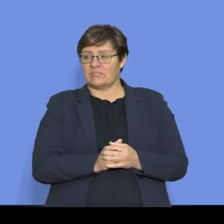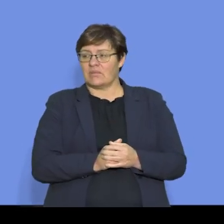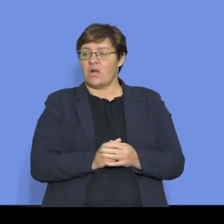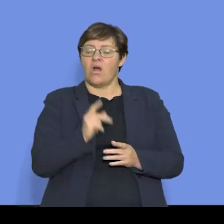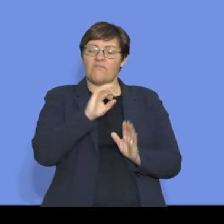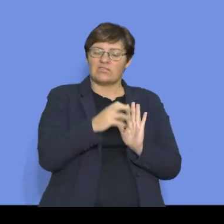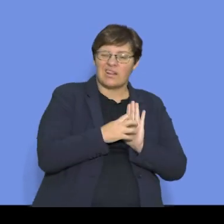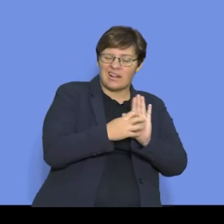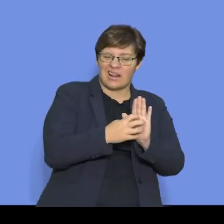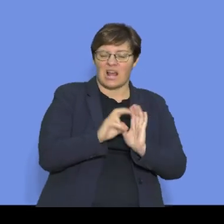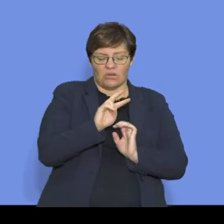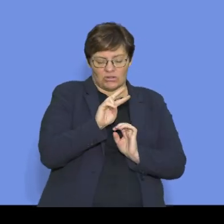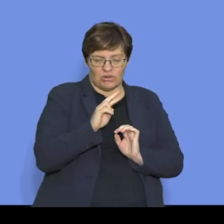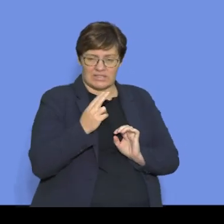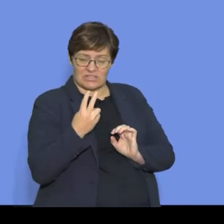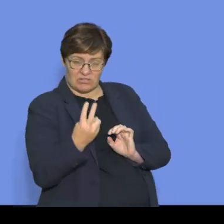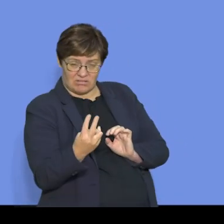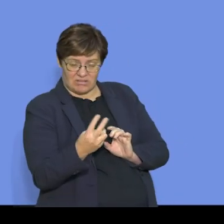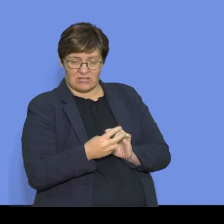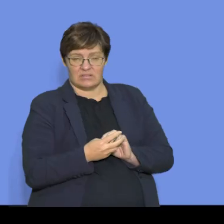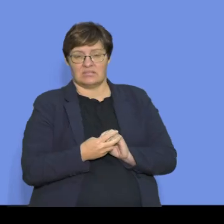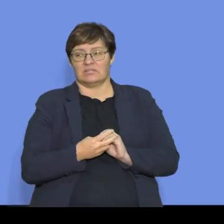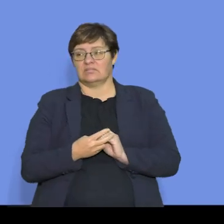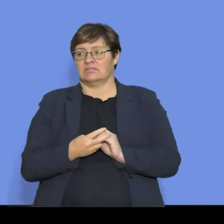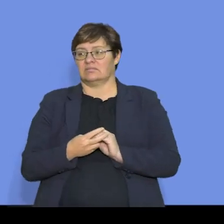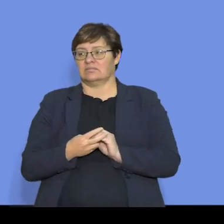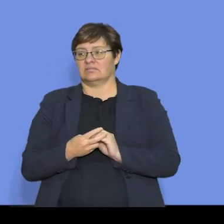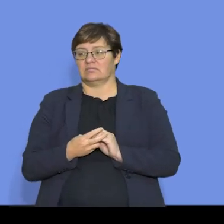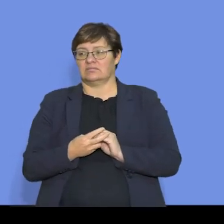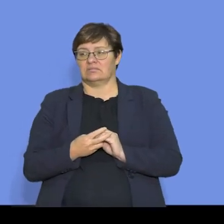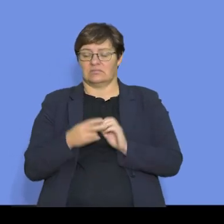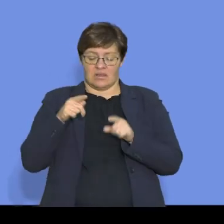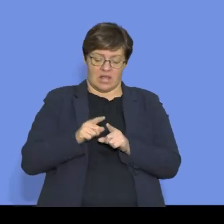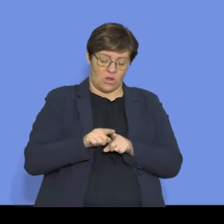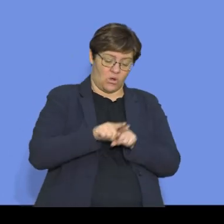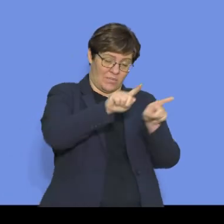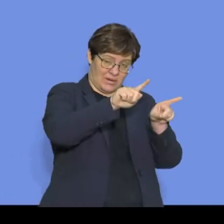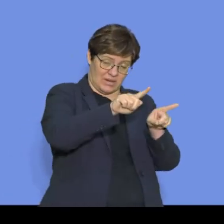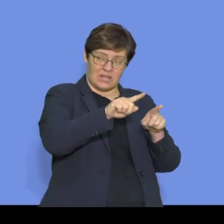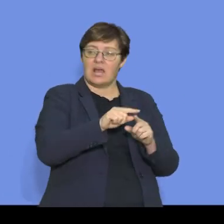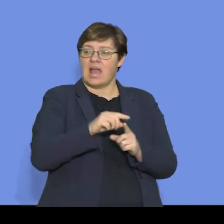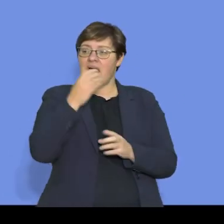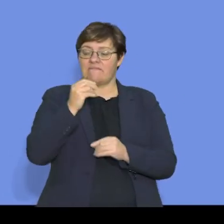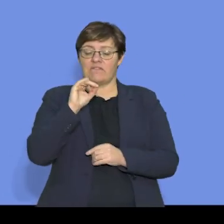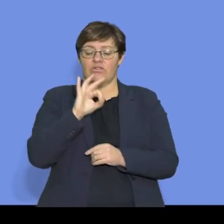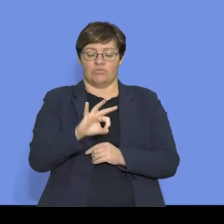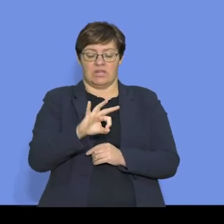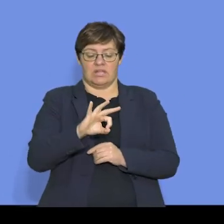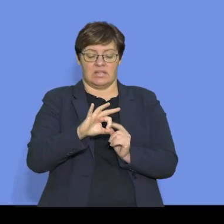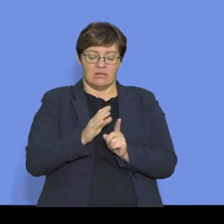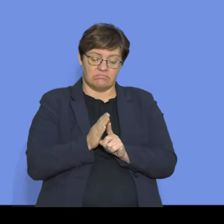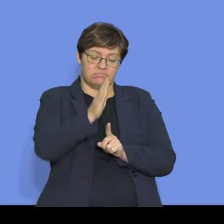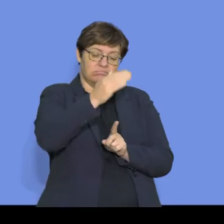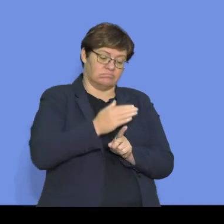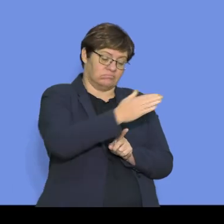the fossils we talked about as transitional fossils. And from that common ancestor, there are